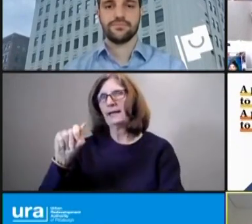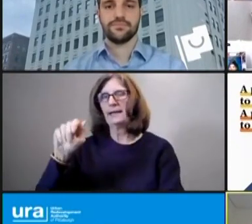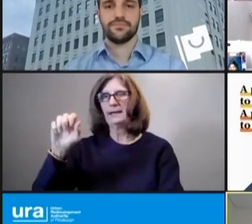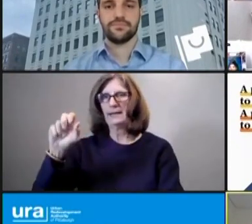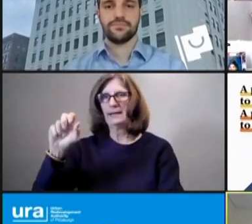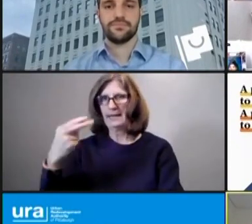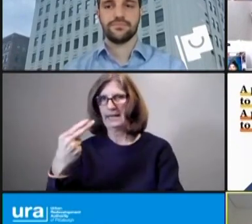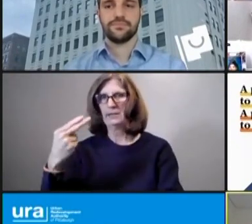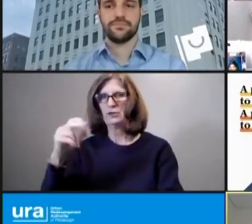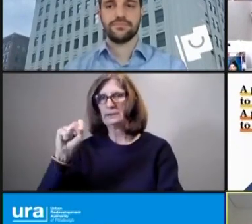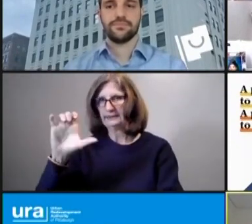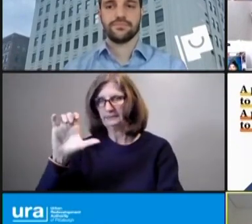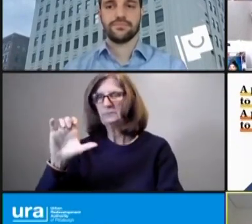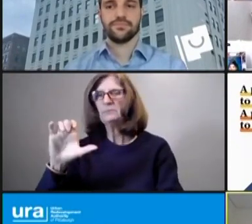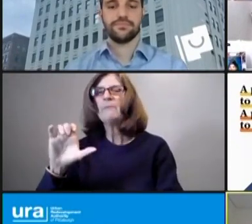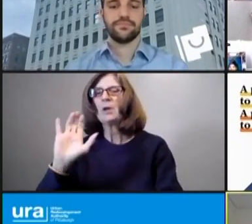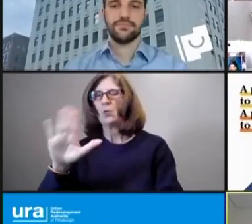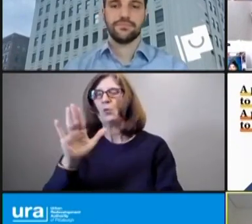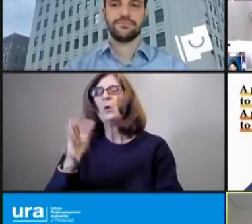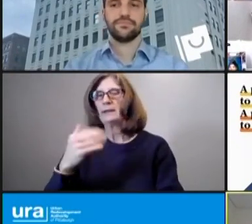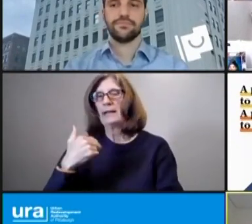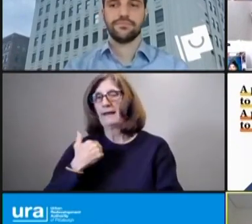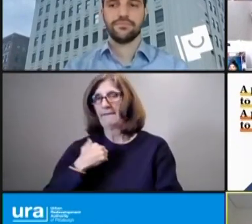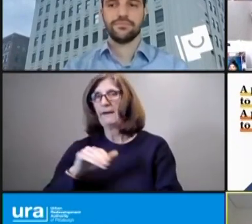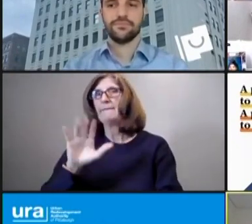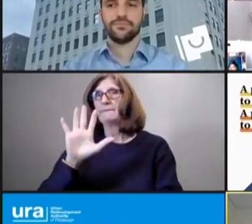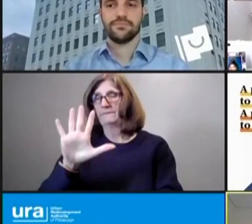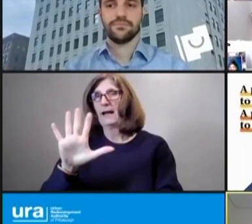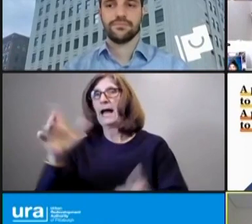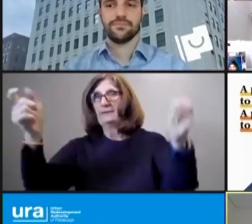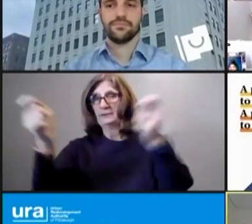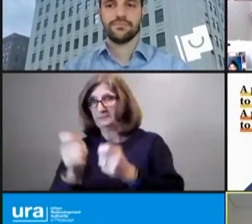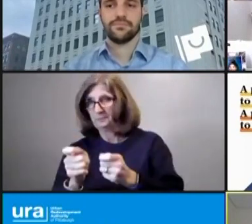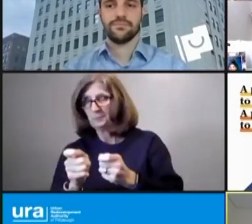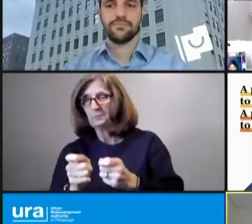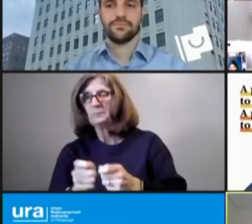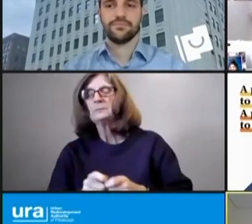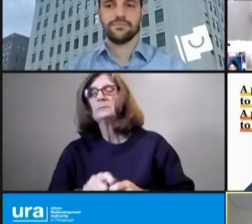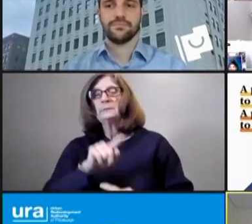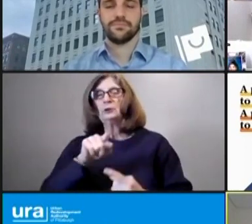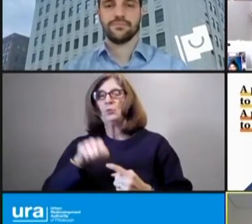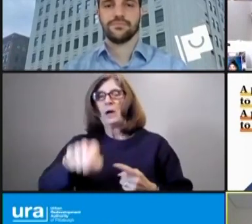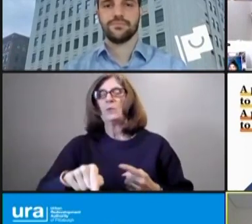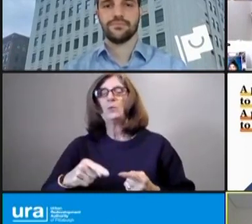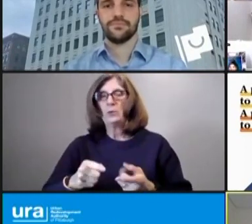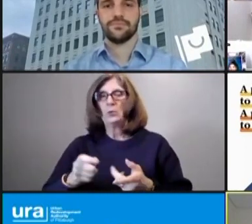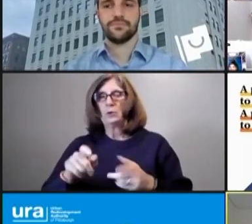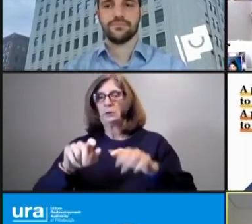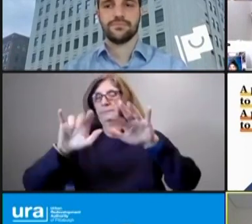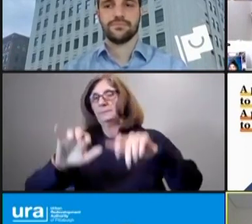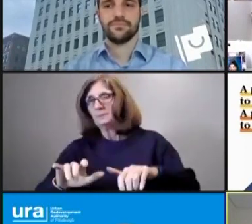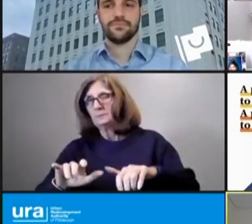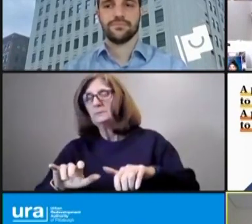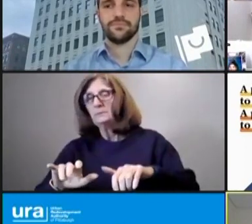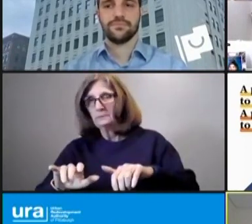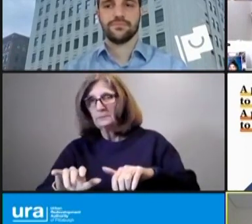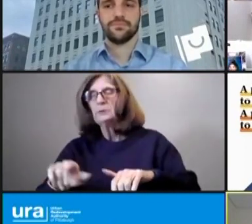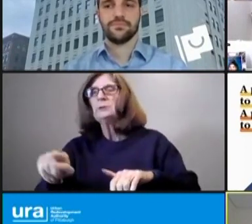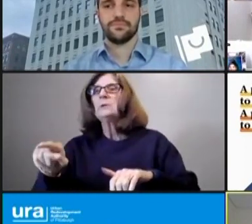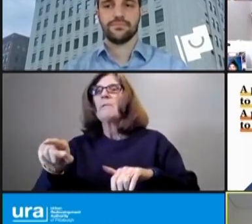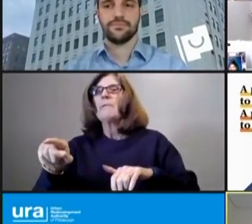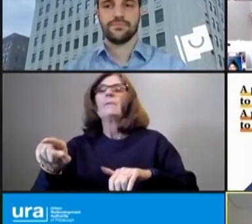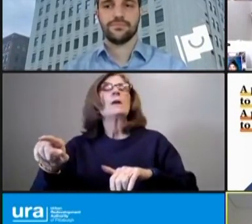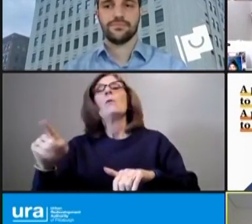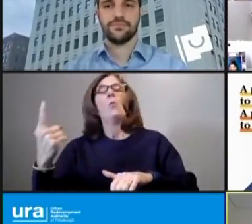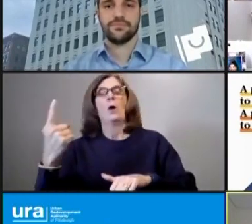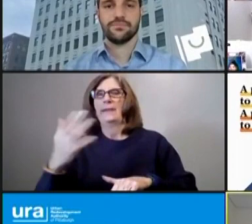different funding sources, including HSP. When we were putting together this RFP, one of the asks was that we use lessons learned to